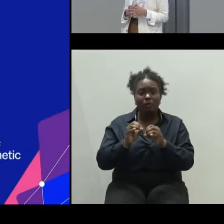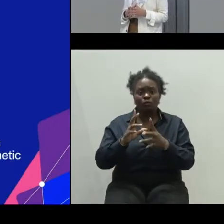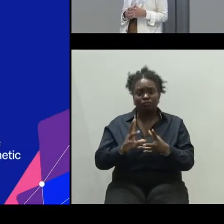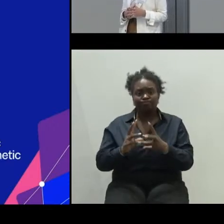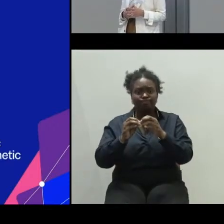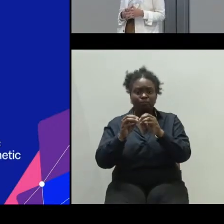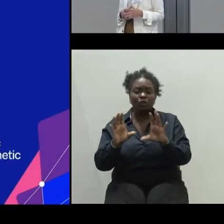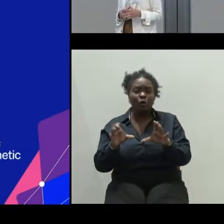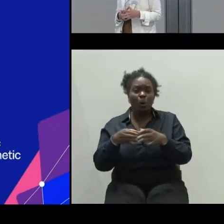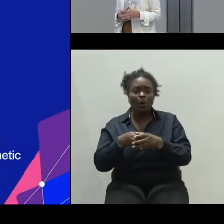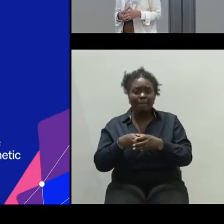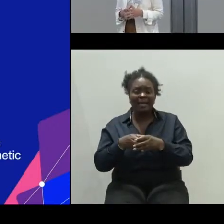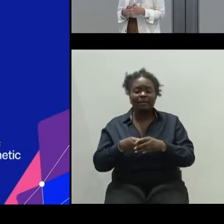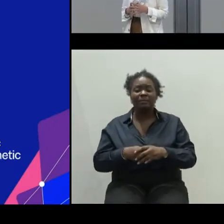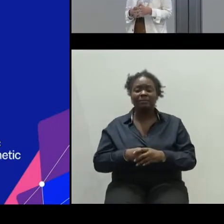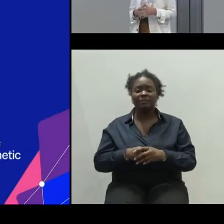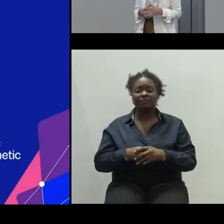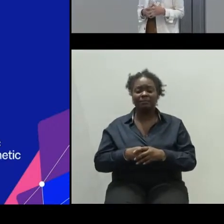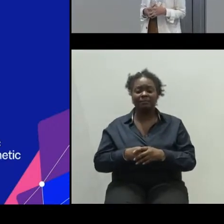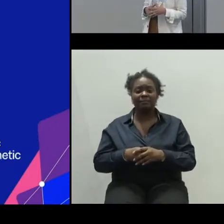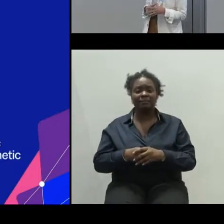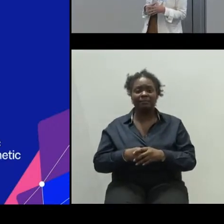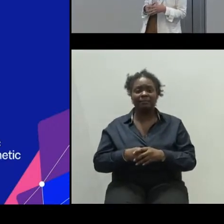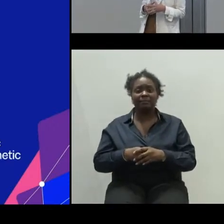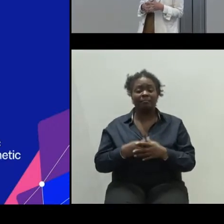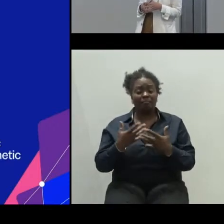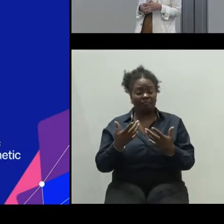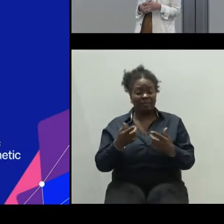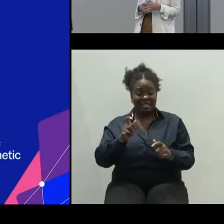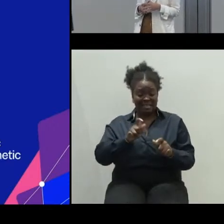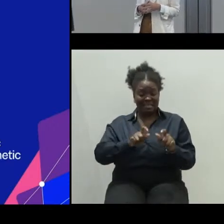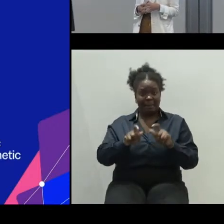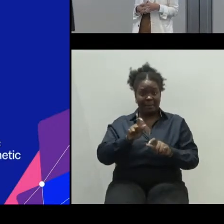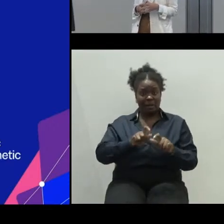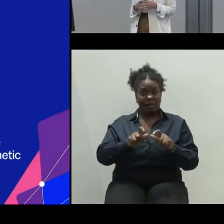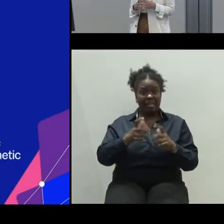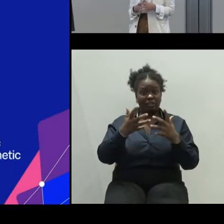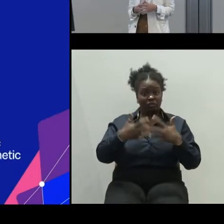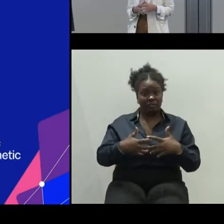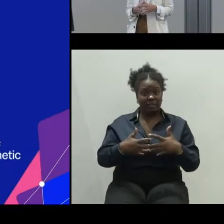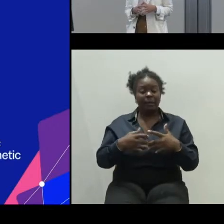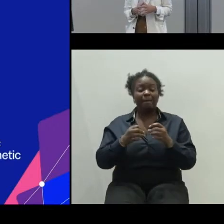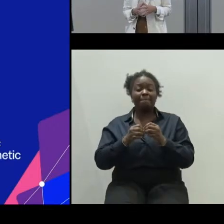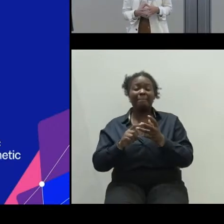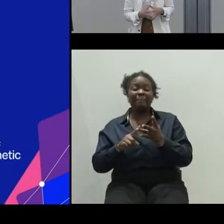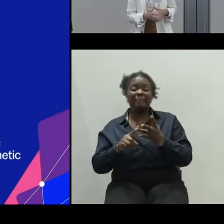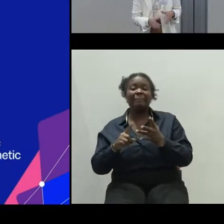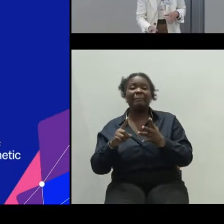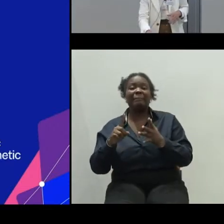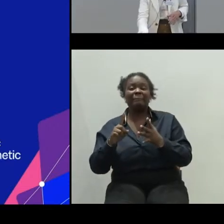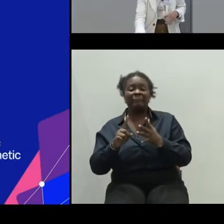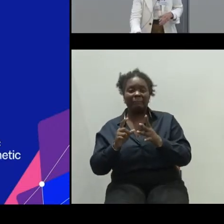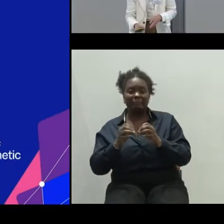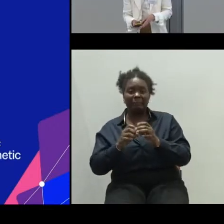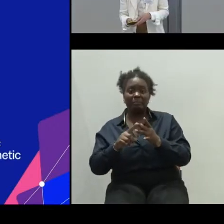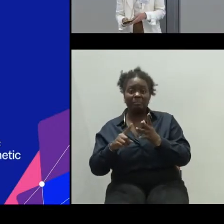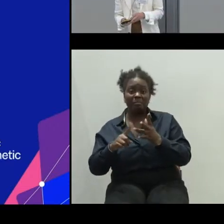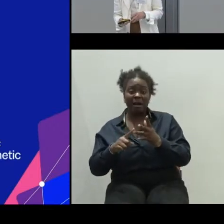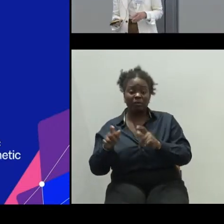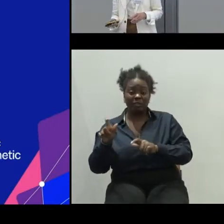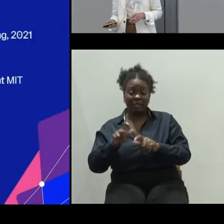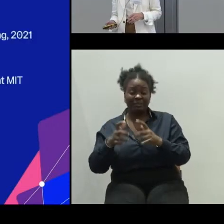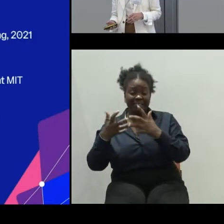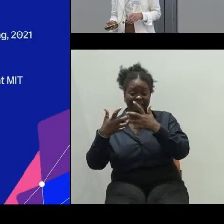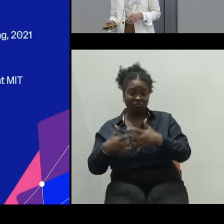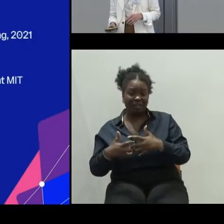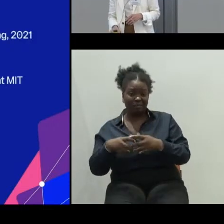interested in metabolic engineering, biochemical engineering, bioprocess engineering, and synthetic biology.